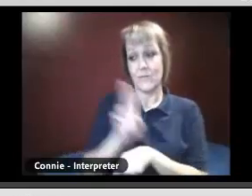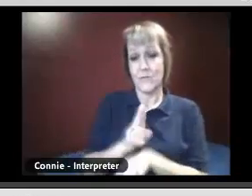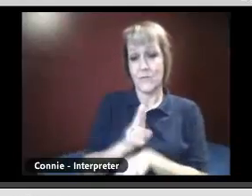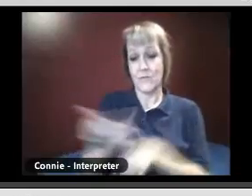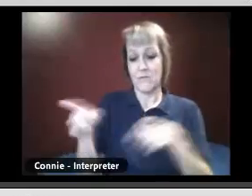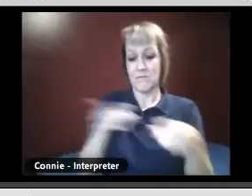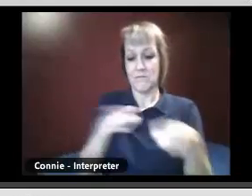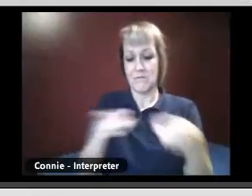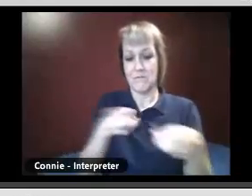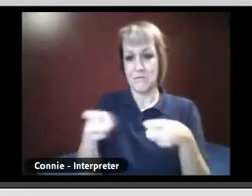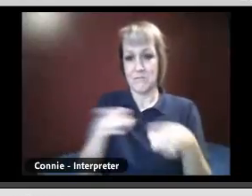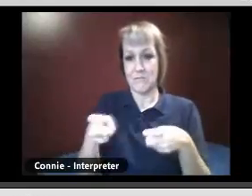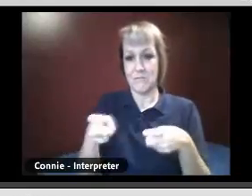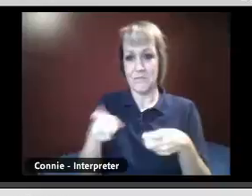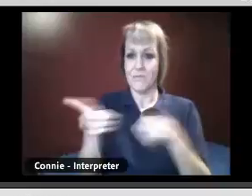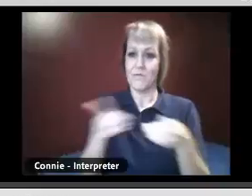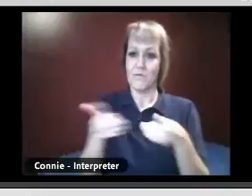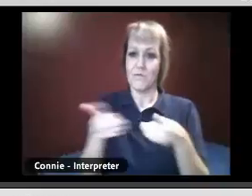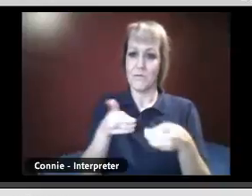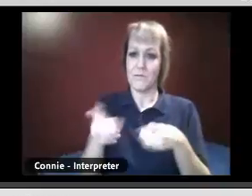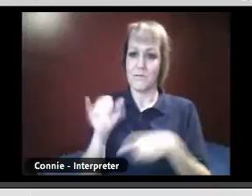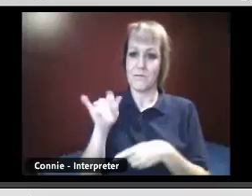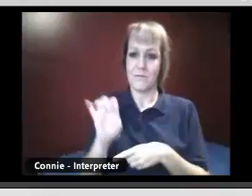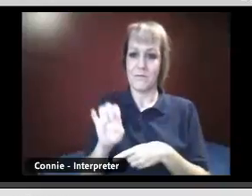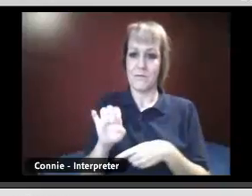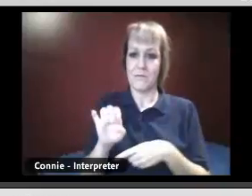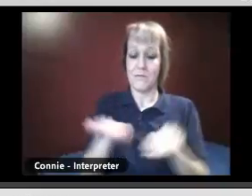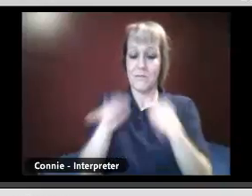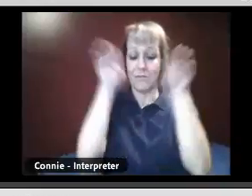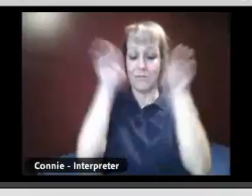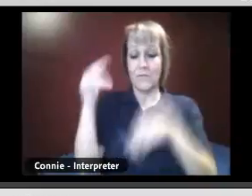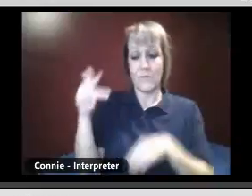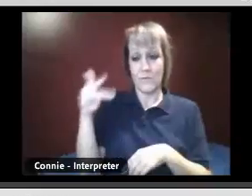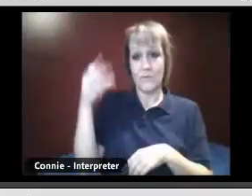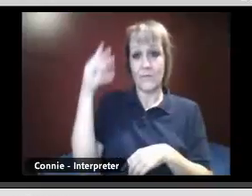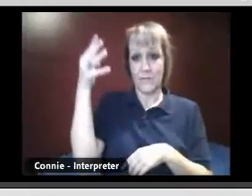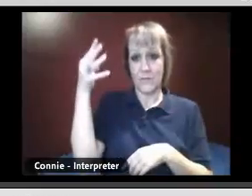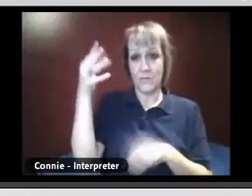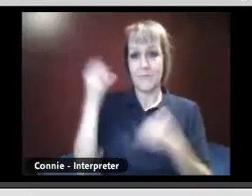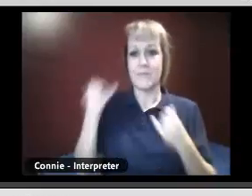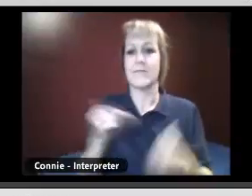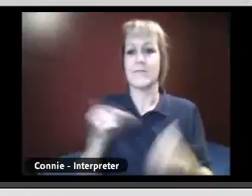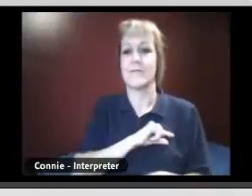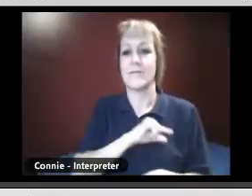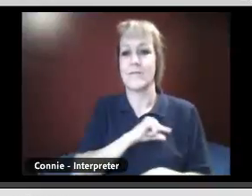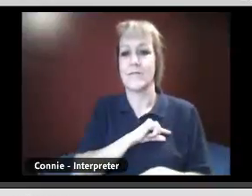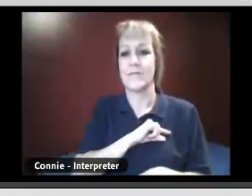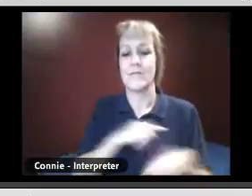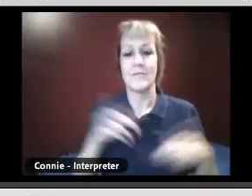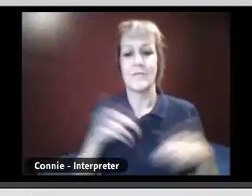style, on those who are at level 3 and 4, what are you now guilty of?